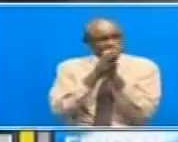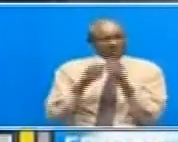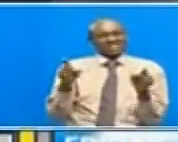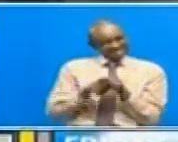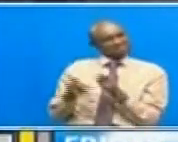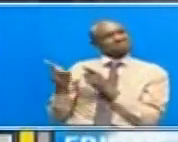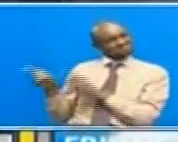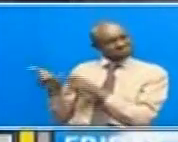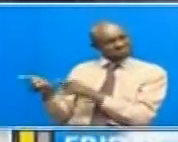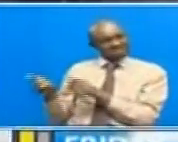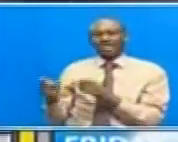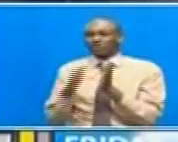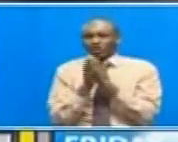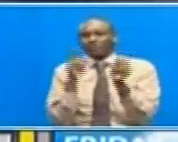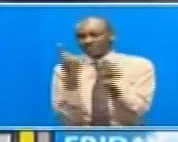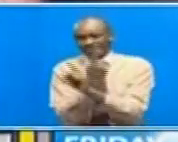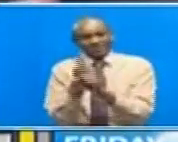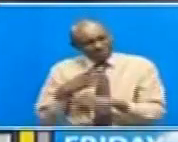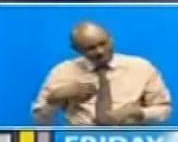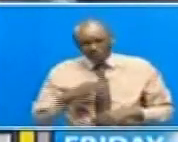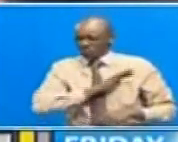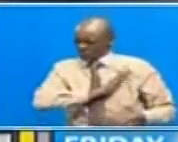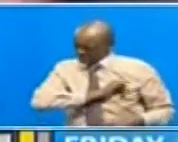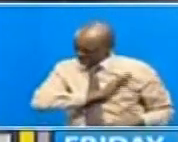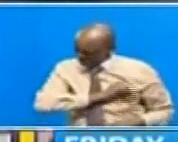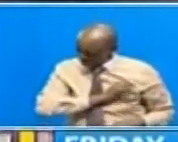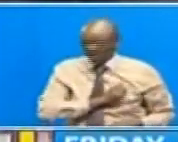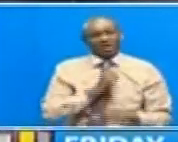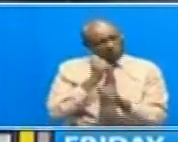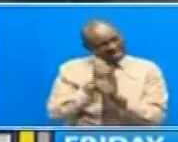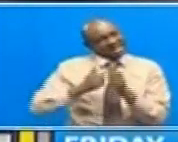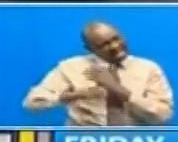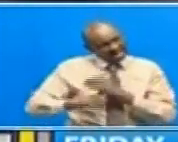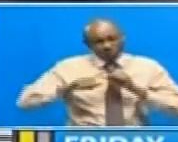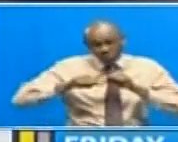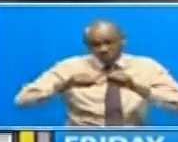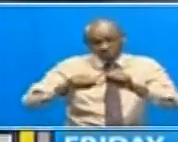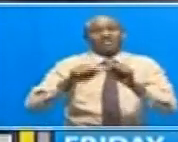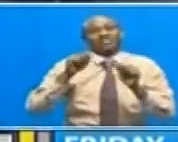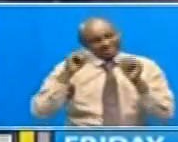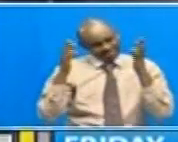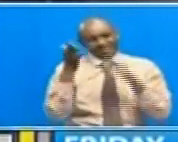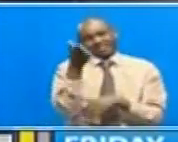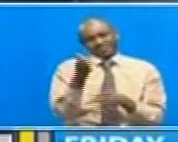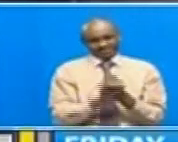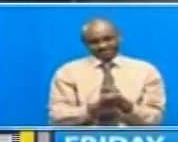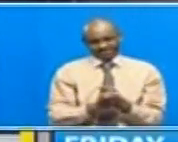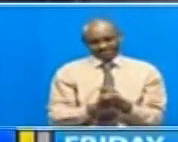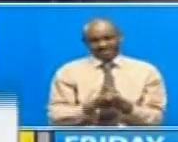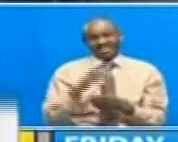ones of Achol Deng, ones of resilience and moving forward towards self-reliance that are celebrated.